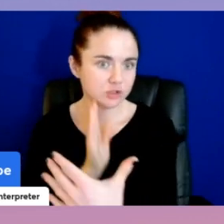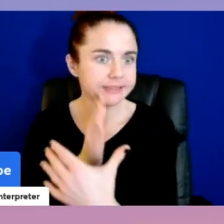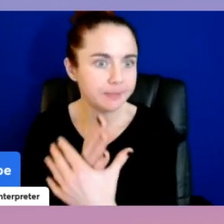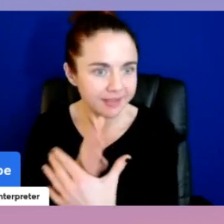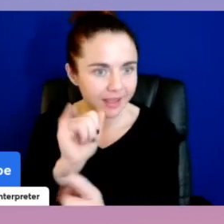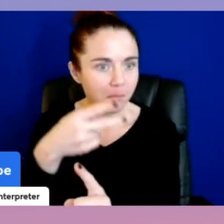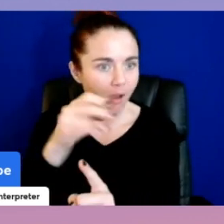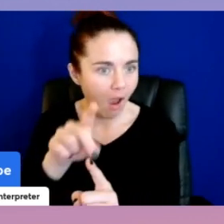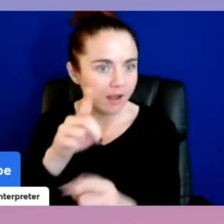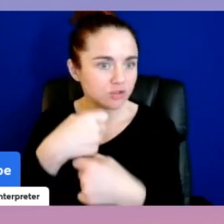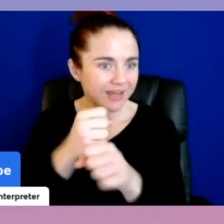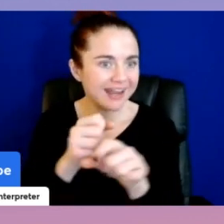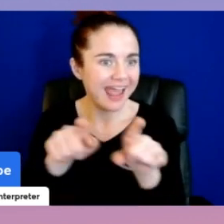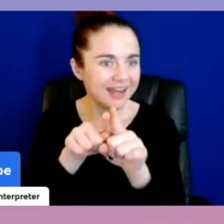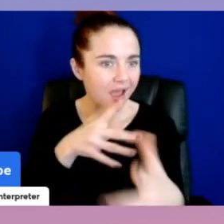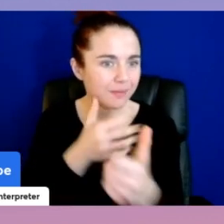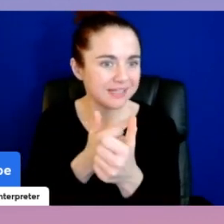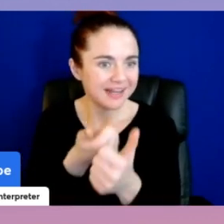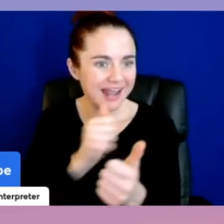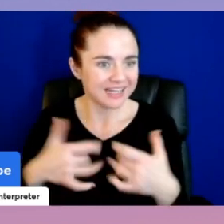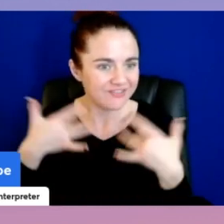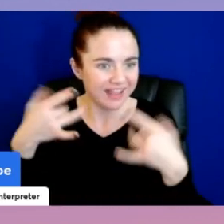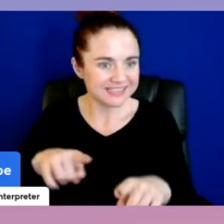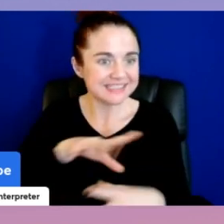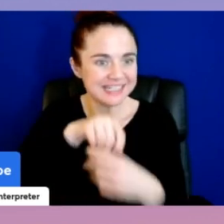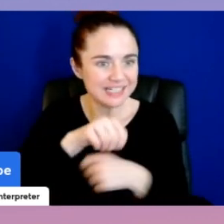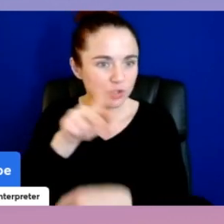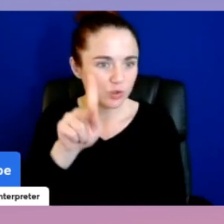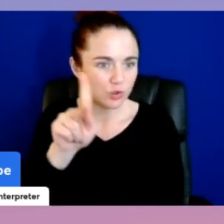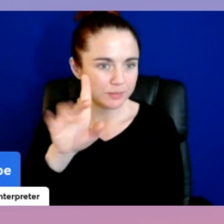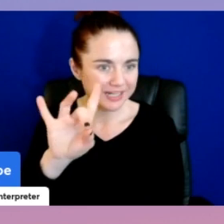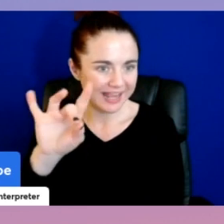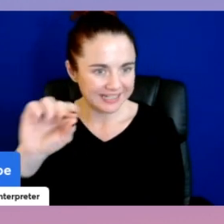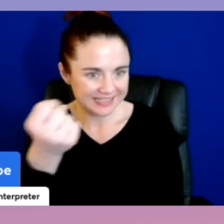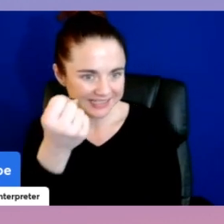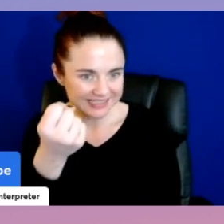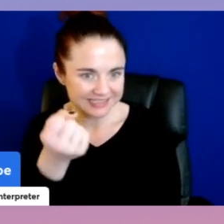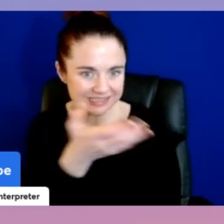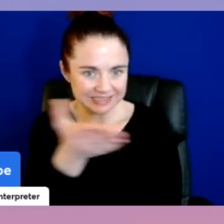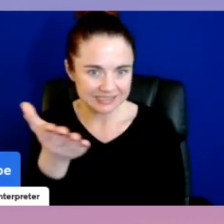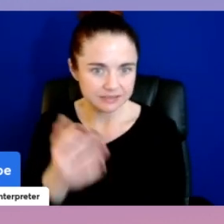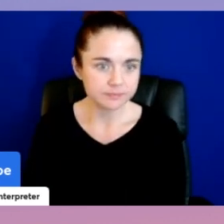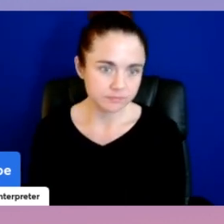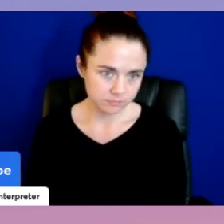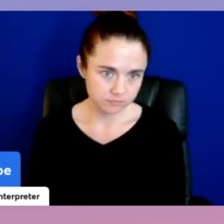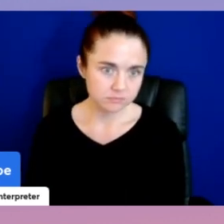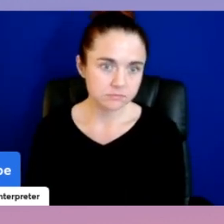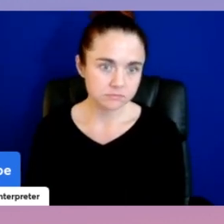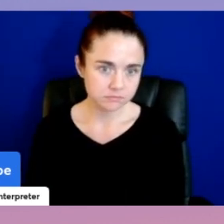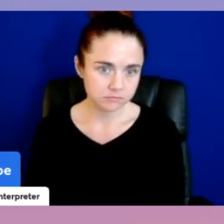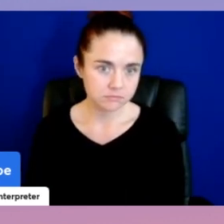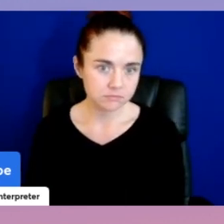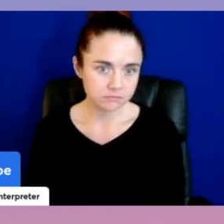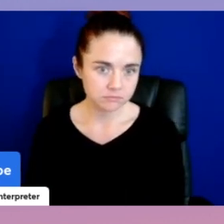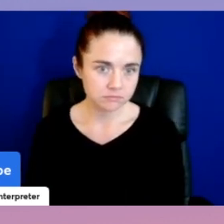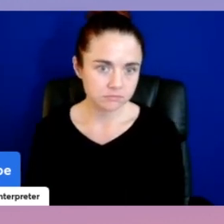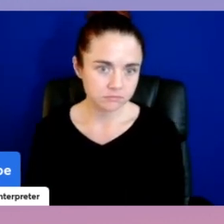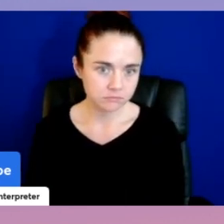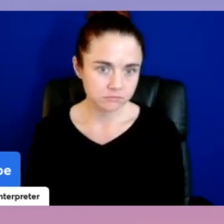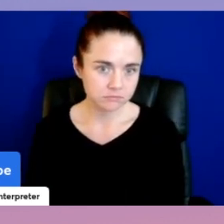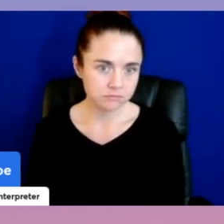update events in Kubernetes. And then the controller parses the event and looks for the metadata annotation